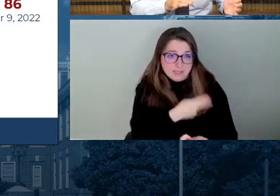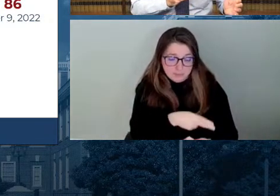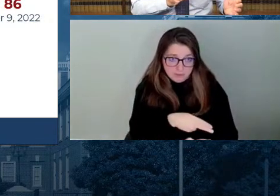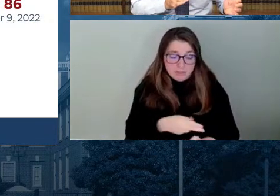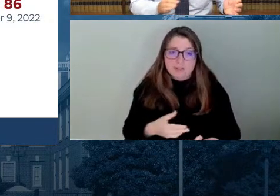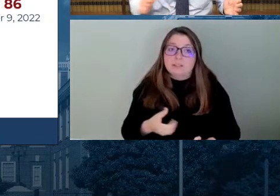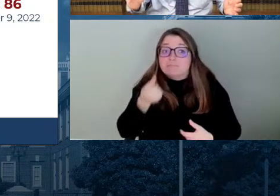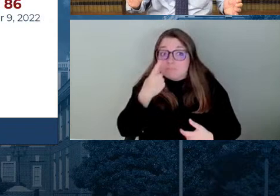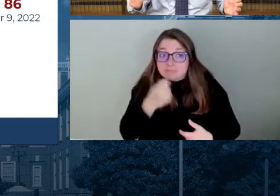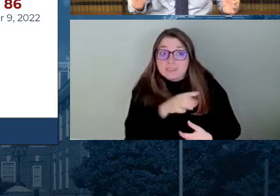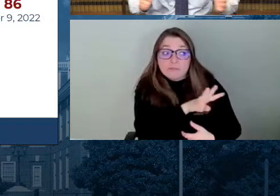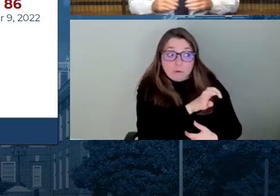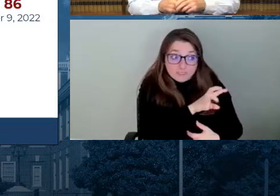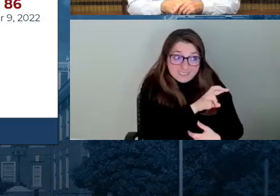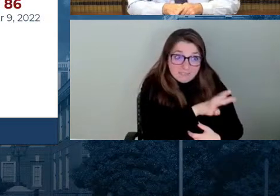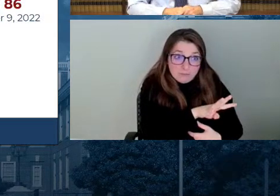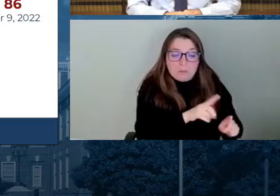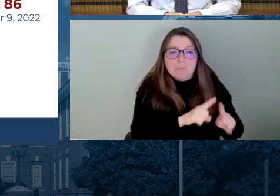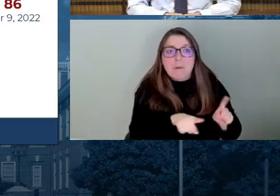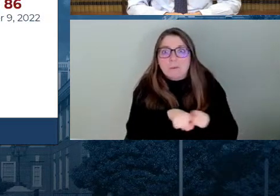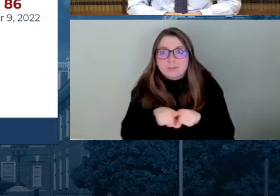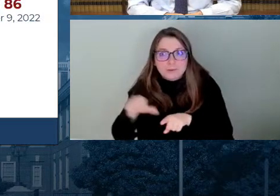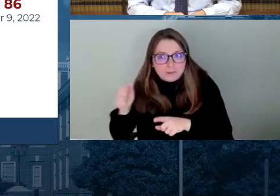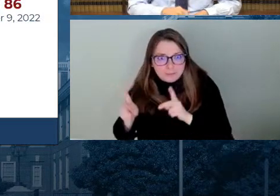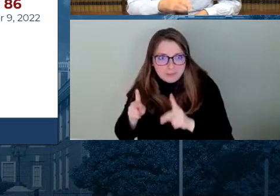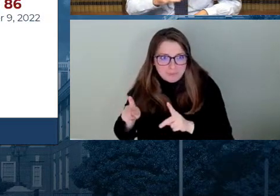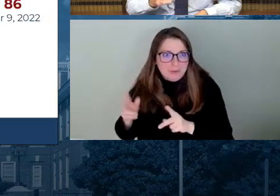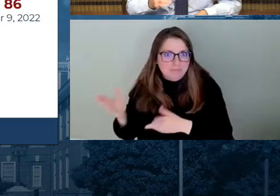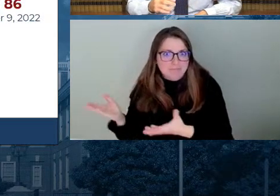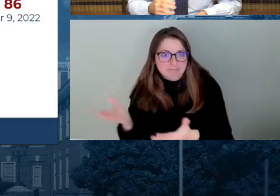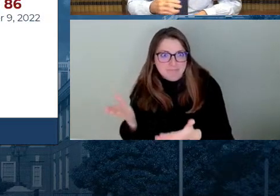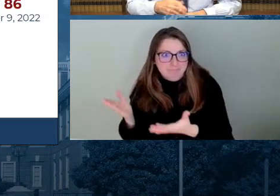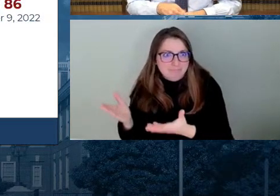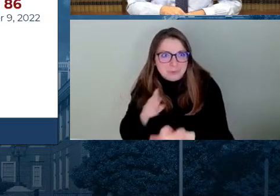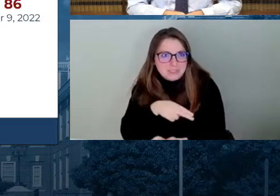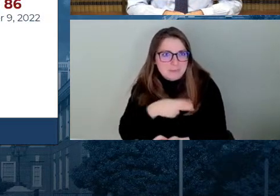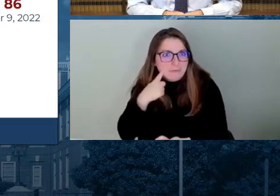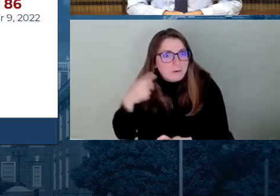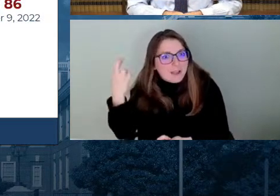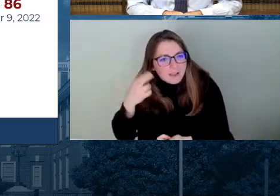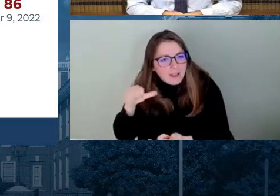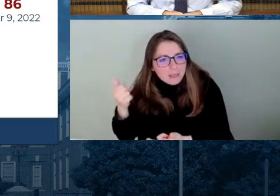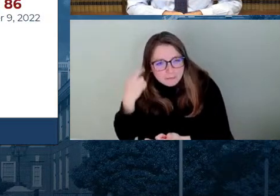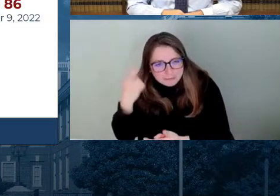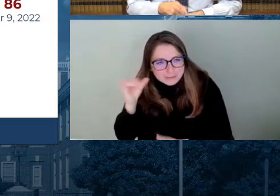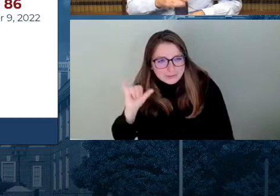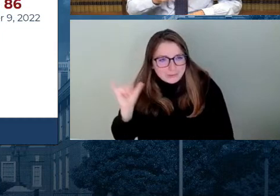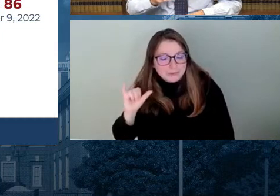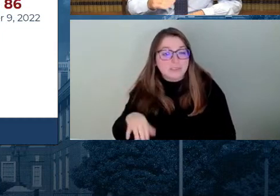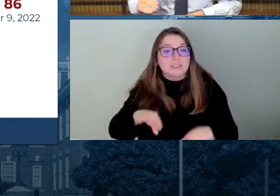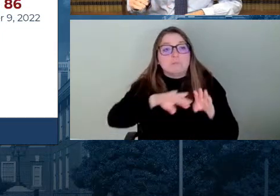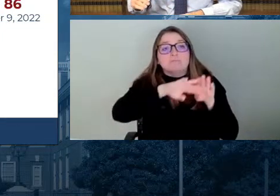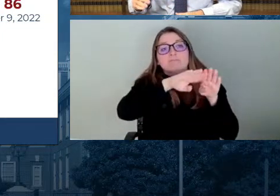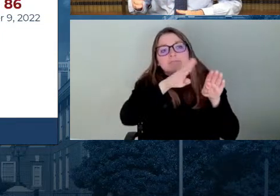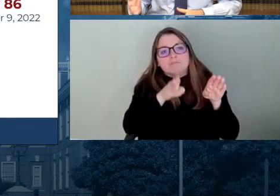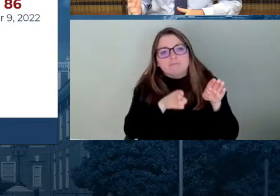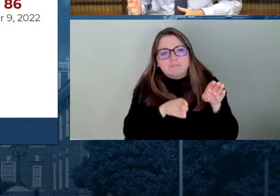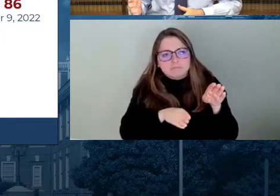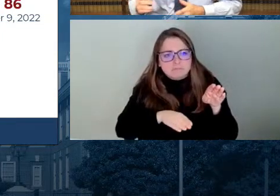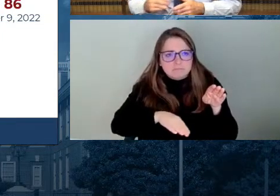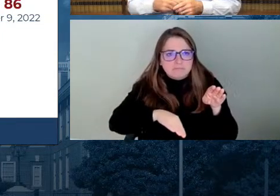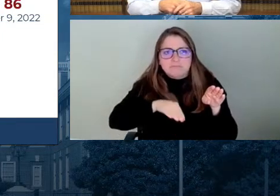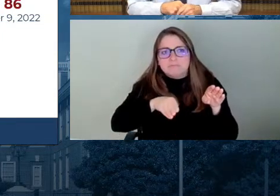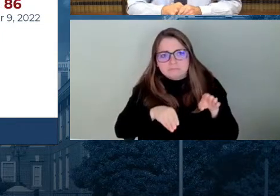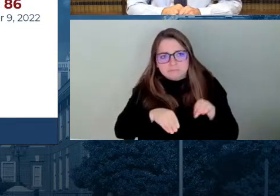other time. As we go into 2021, the rest of the year, we had a little bump up in the spring. Then the summer months